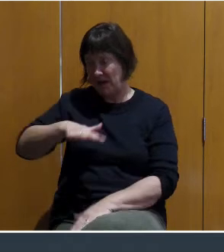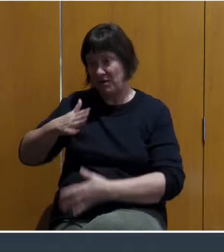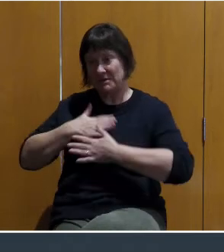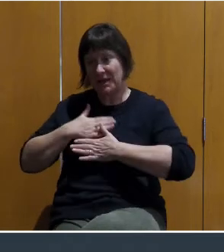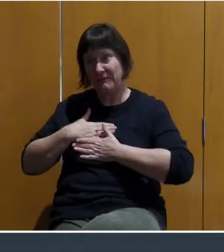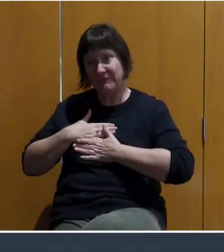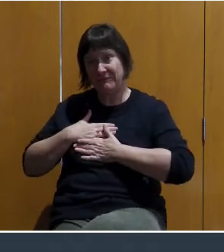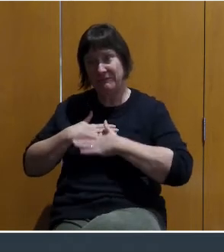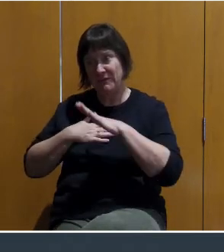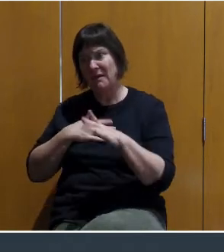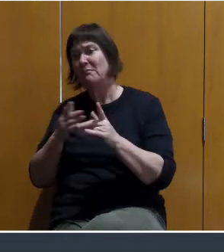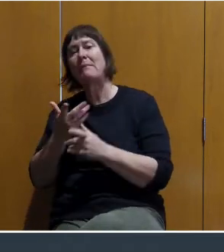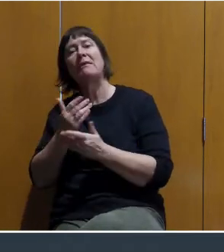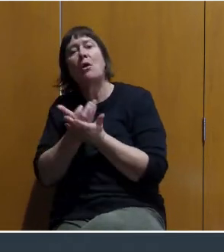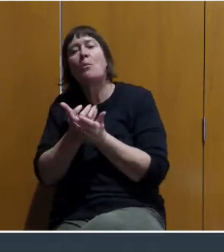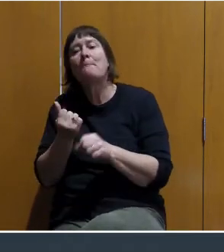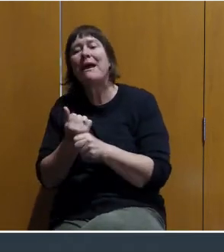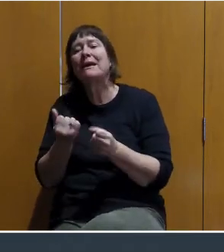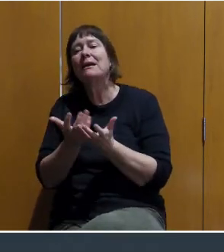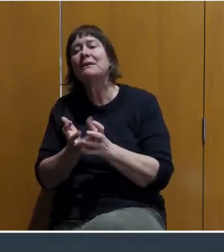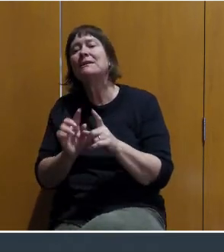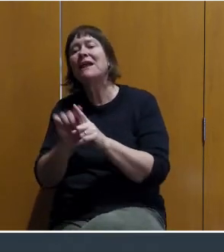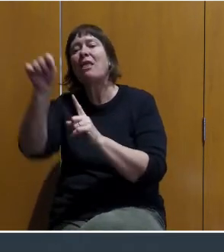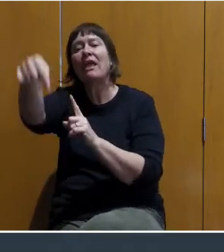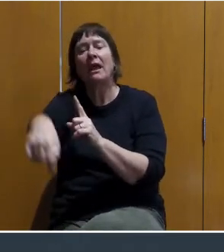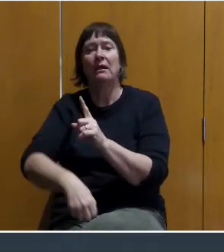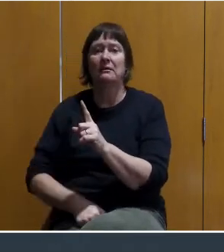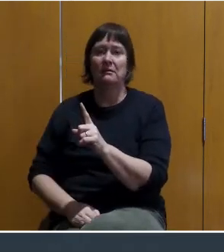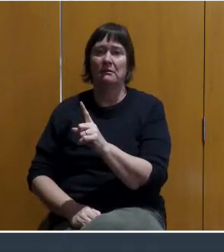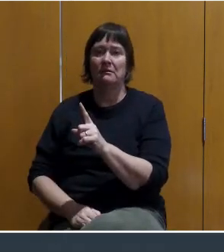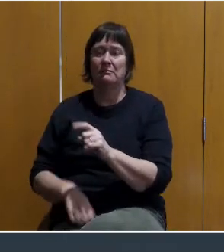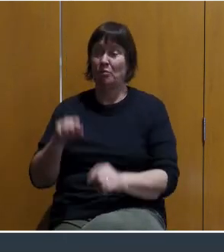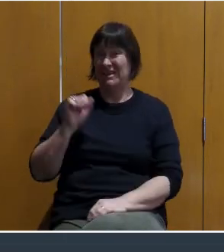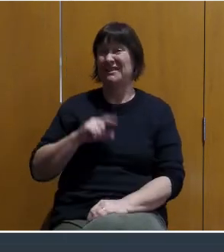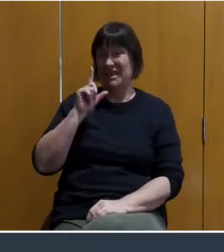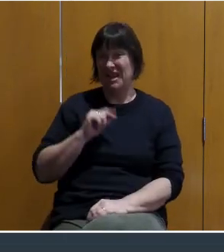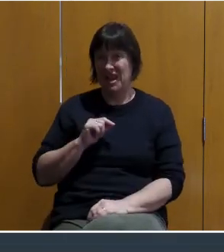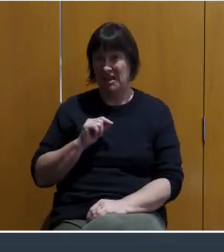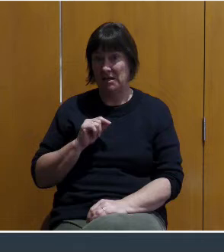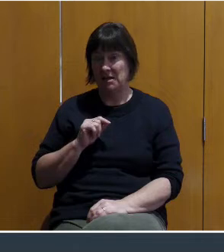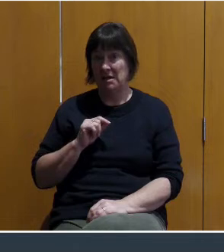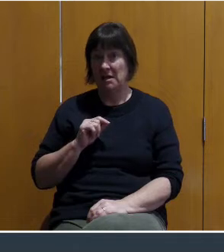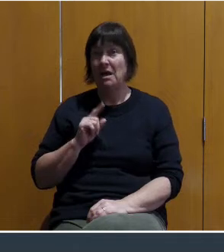way outside of the area that we're talking about. But we're talking about dog control